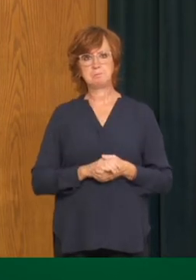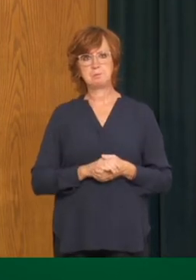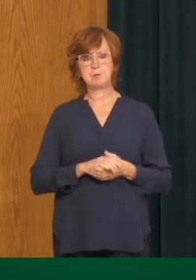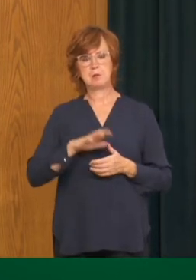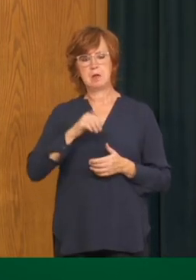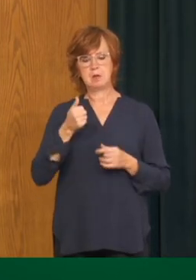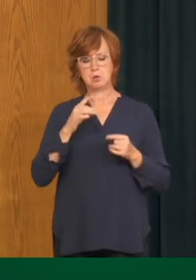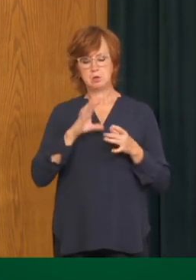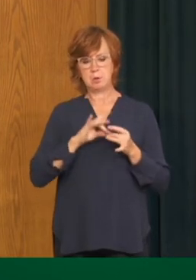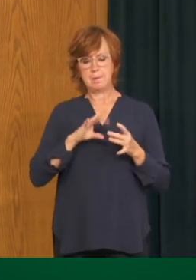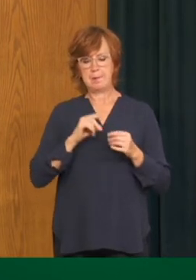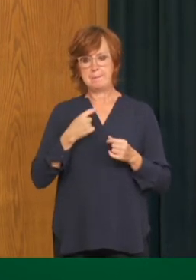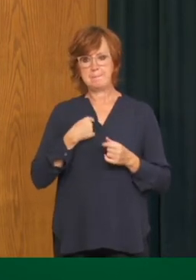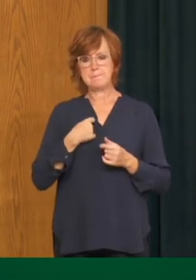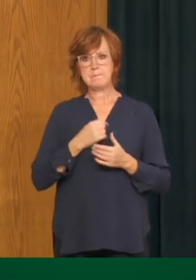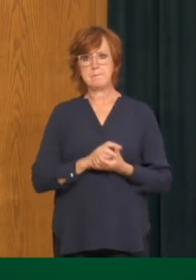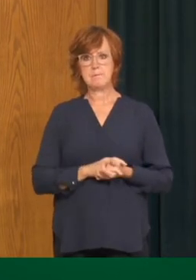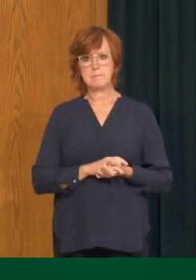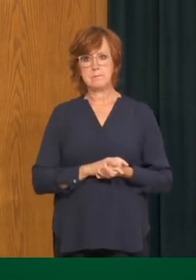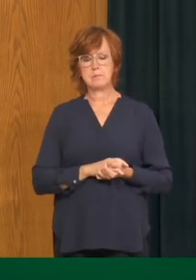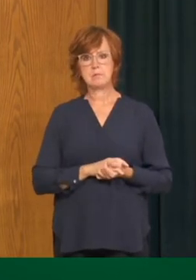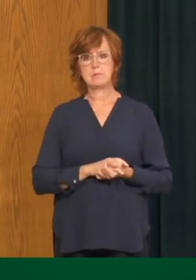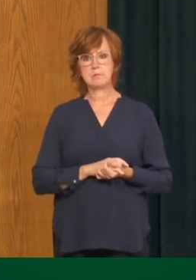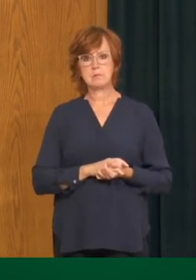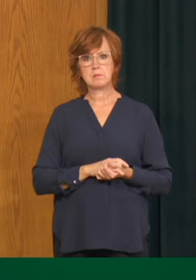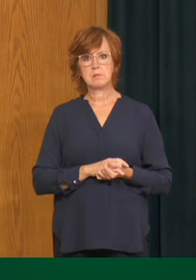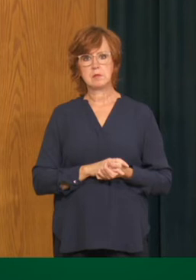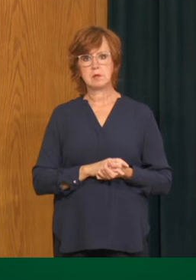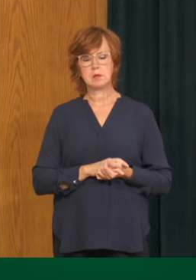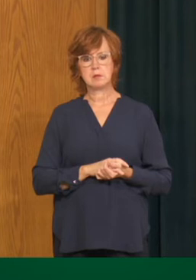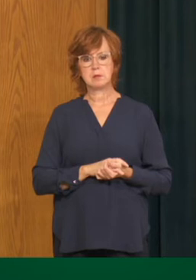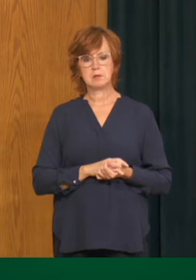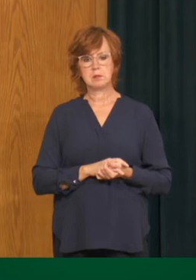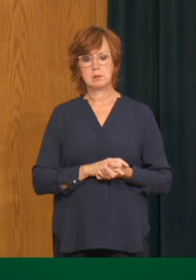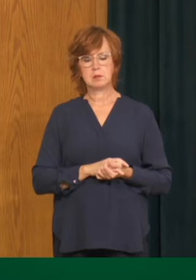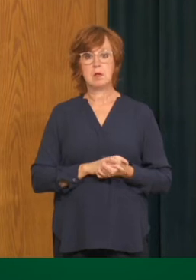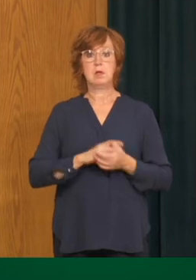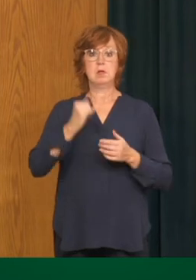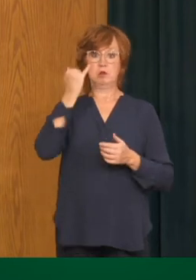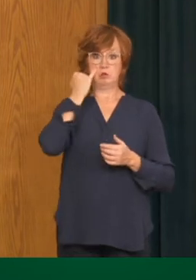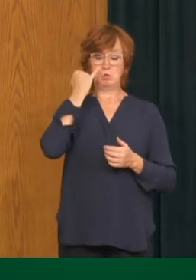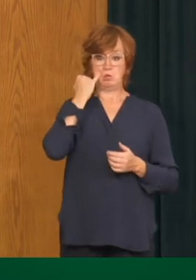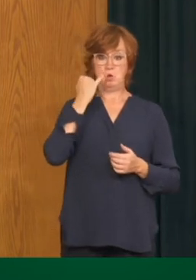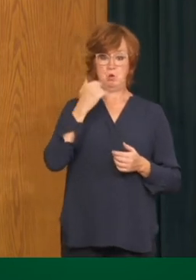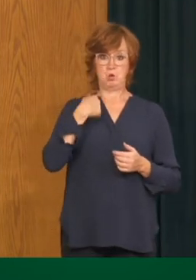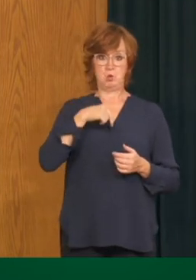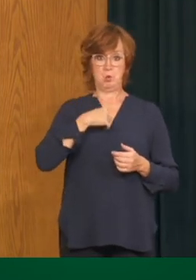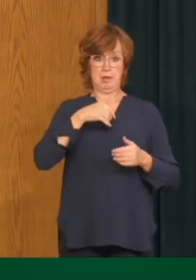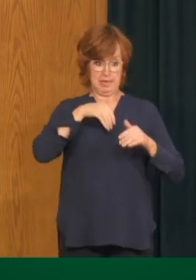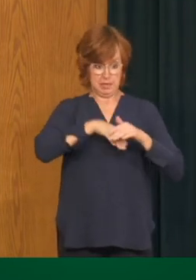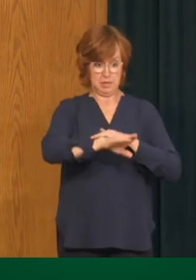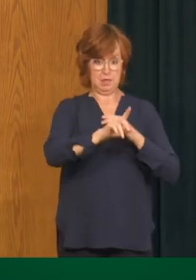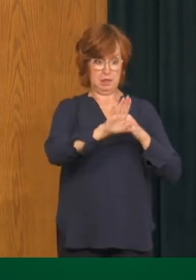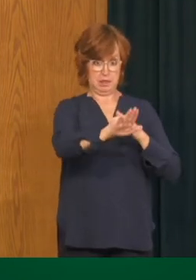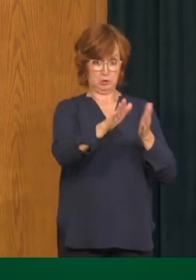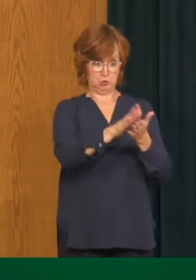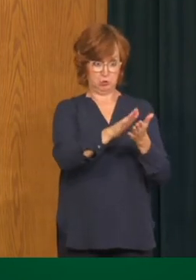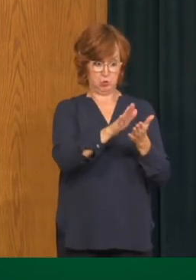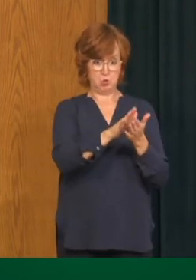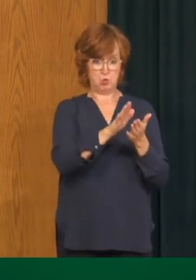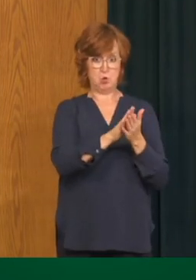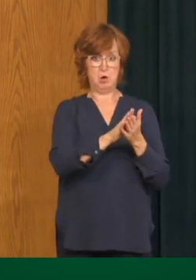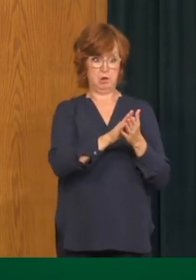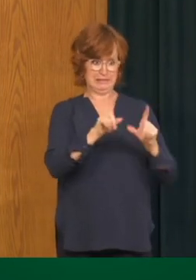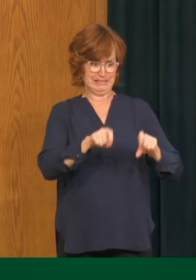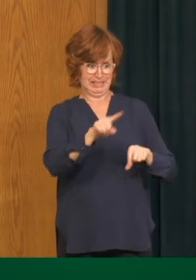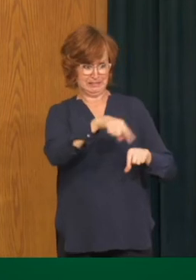to that, if there's any specific need to go into schools for testing, for example, if there's increased cases in the community, or if